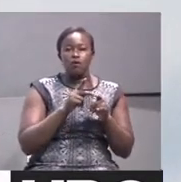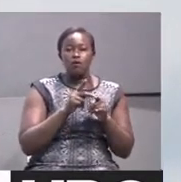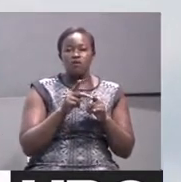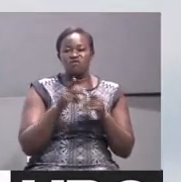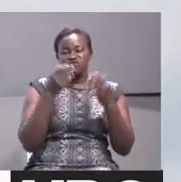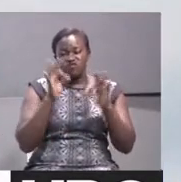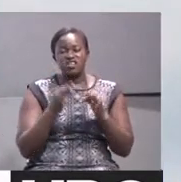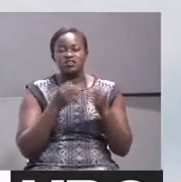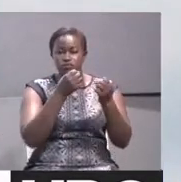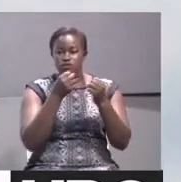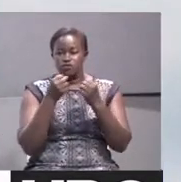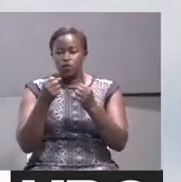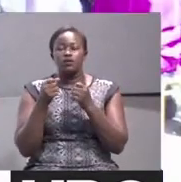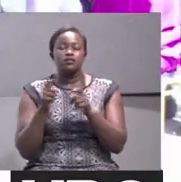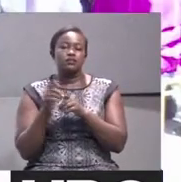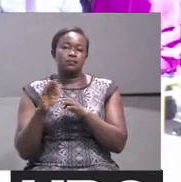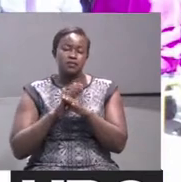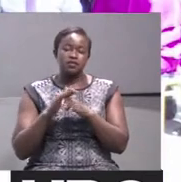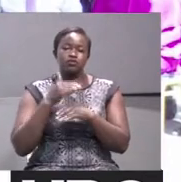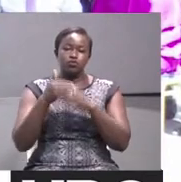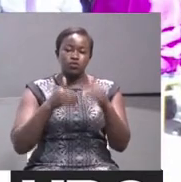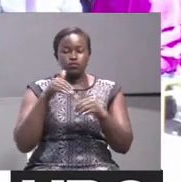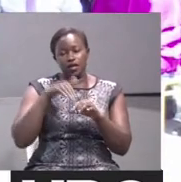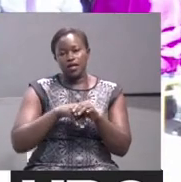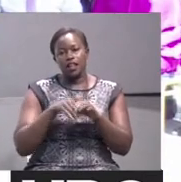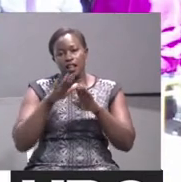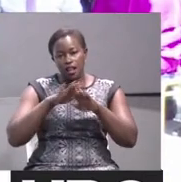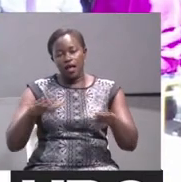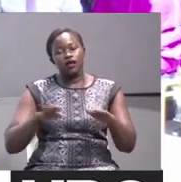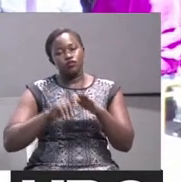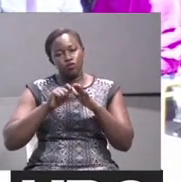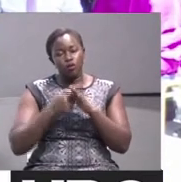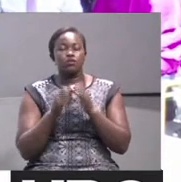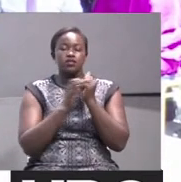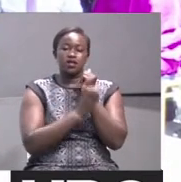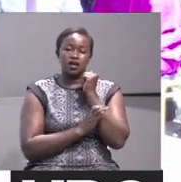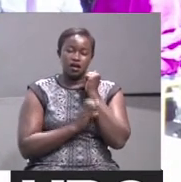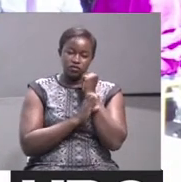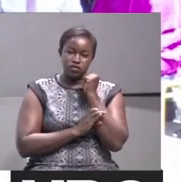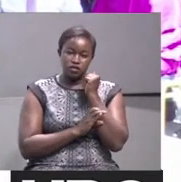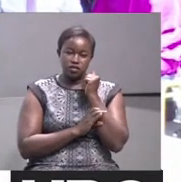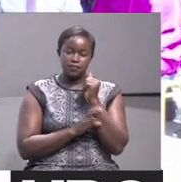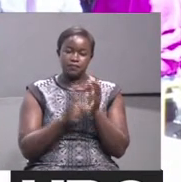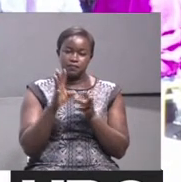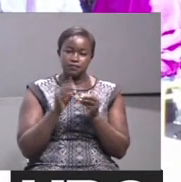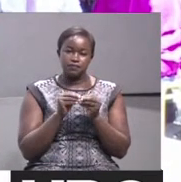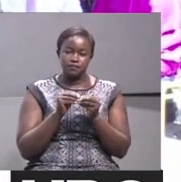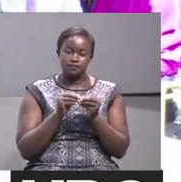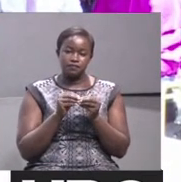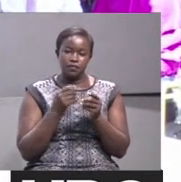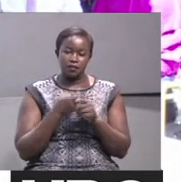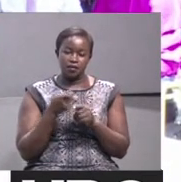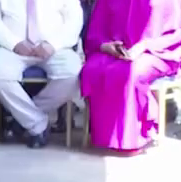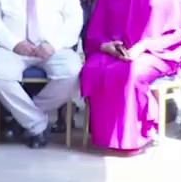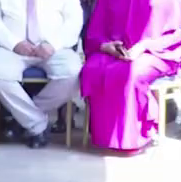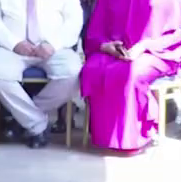cost of doing business across landlocked countries. Sada Mubale, UBC News,